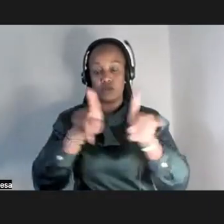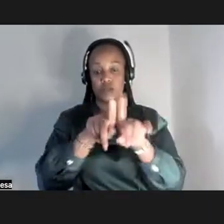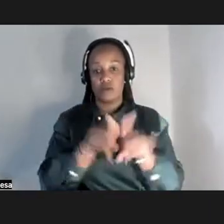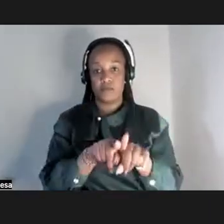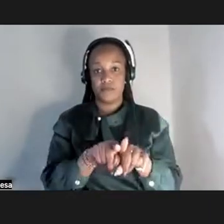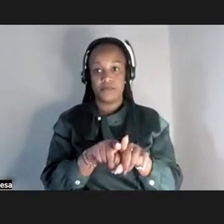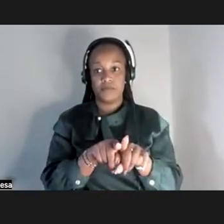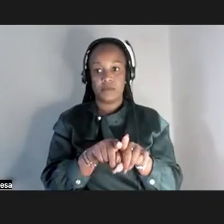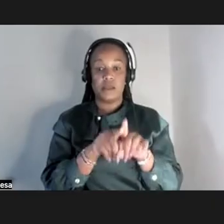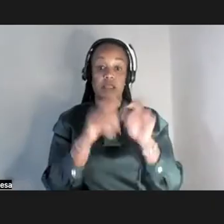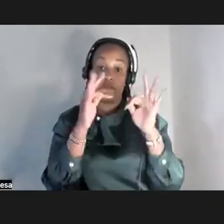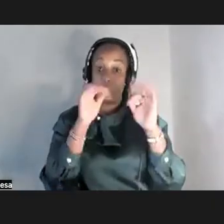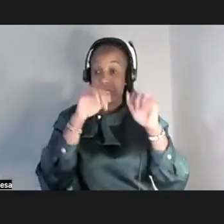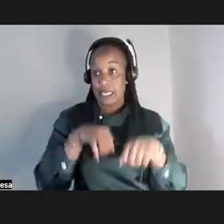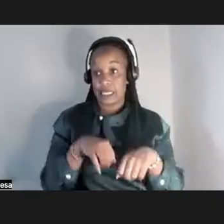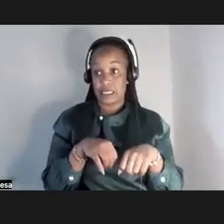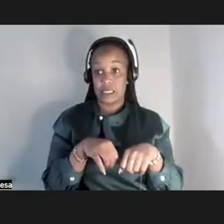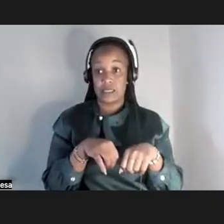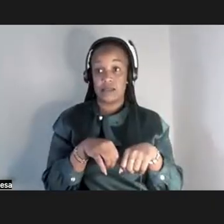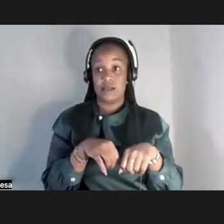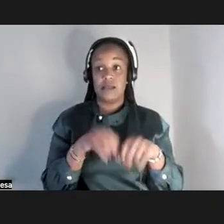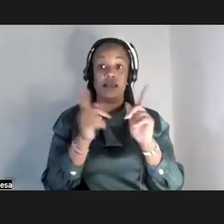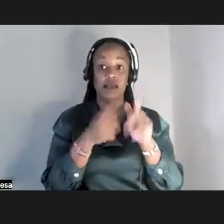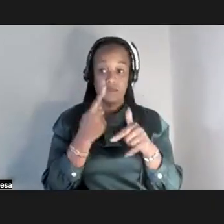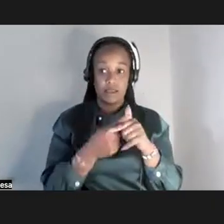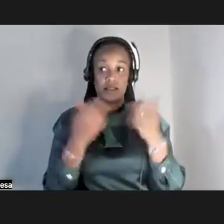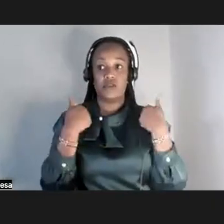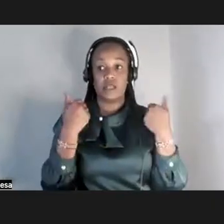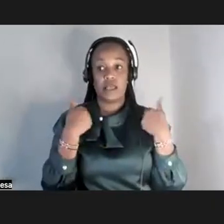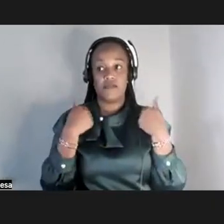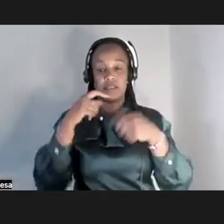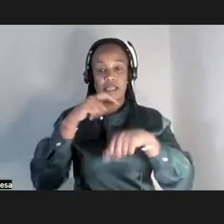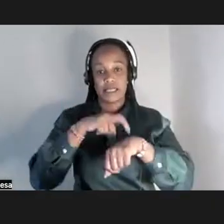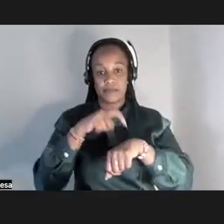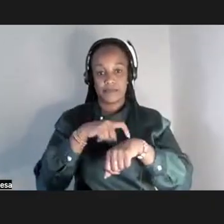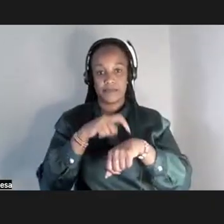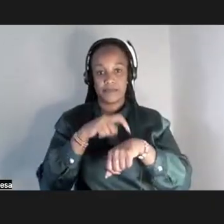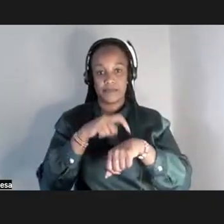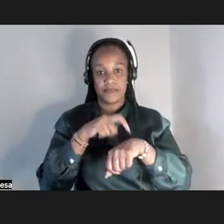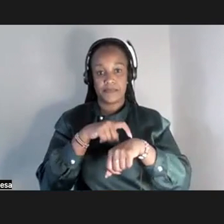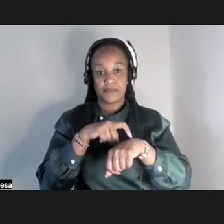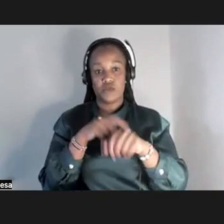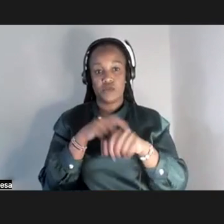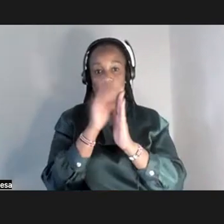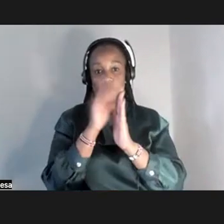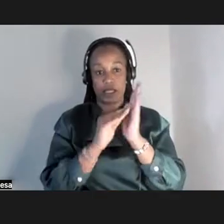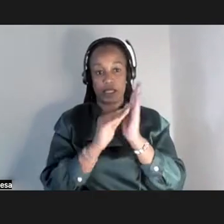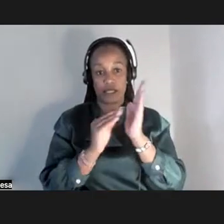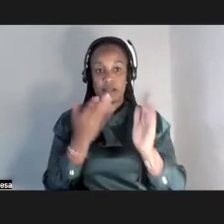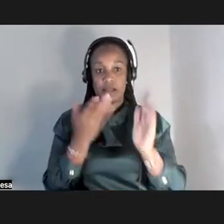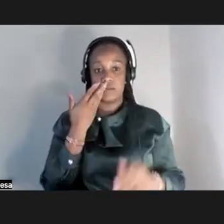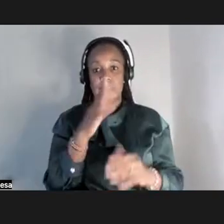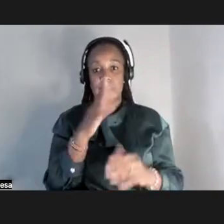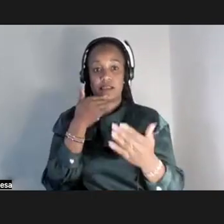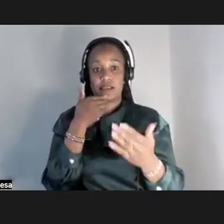we can. And if you have the time to kind of fill out your responses, that would be amazing. It's very quick. It's only 2